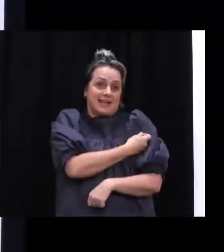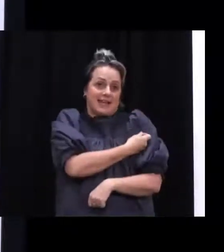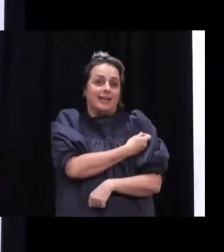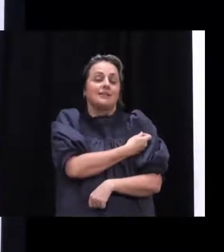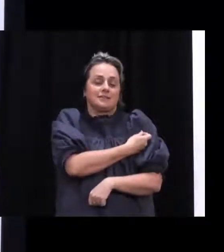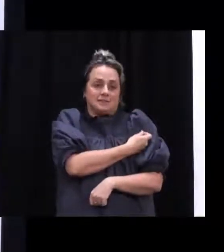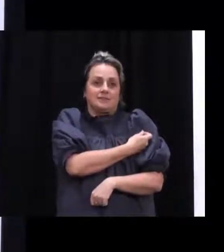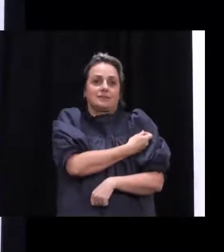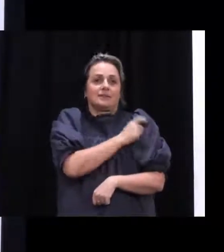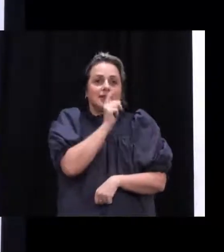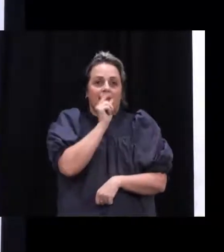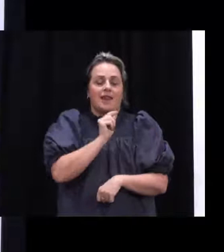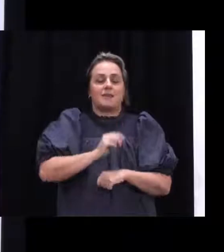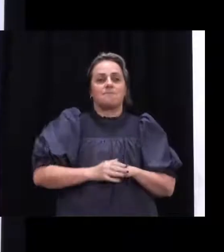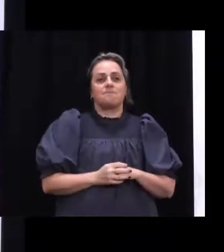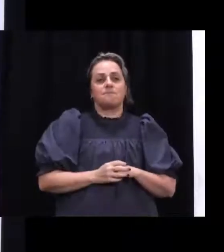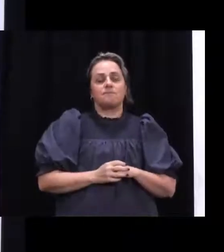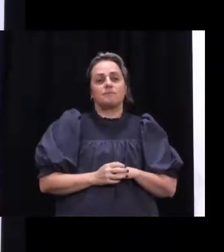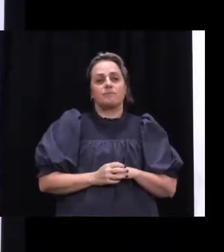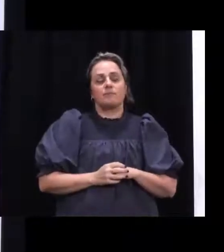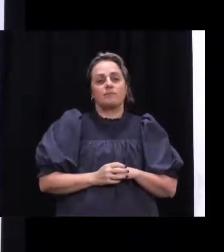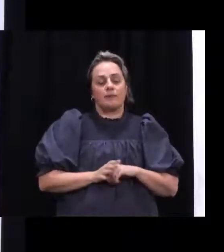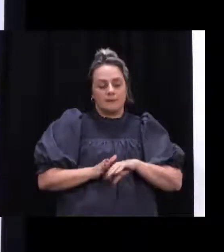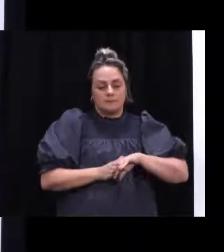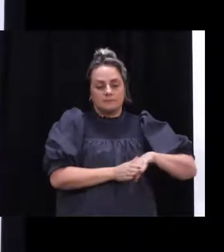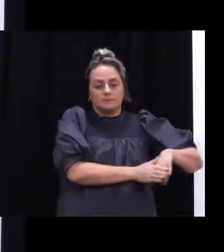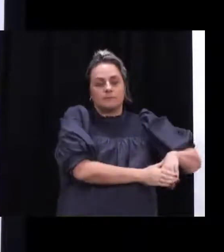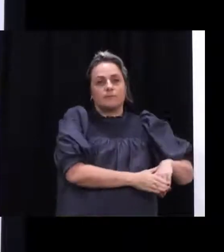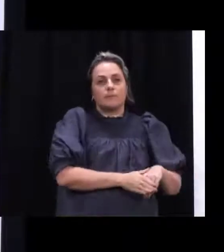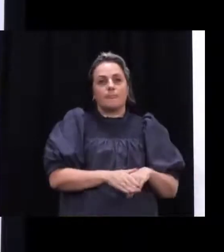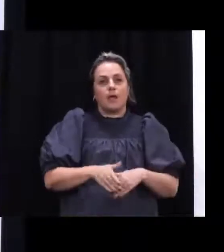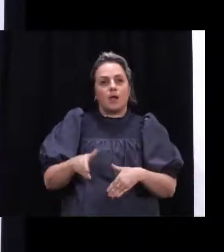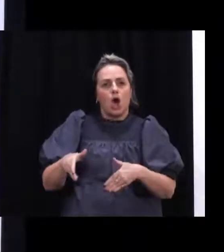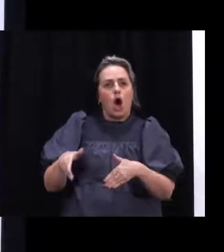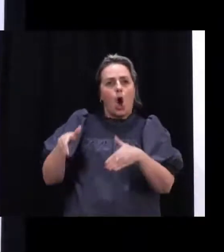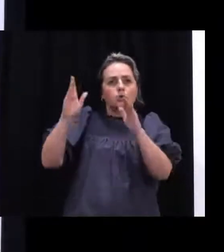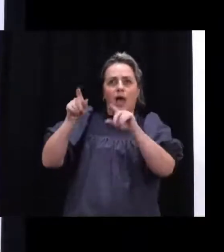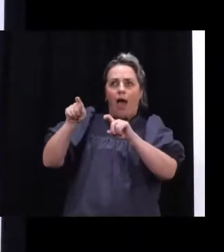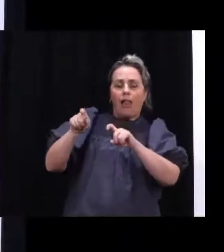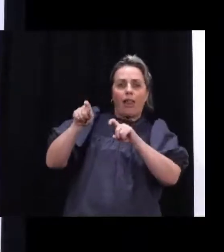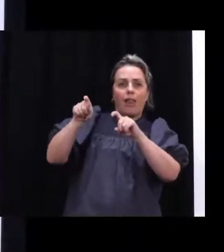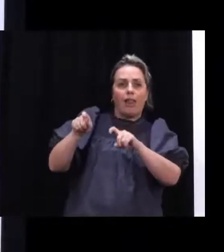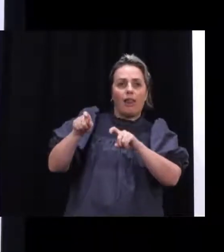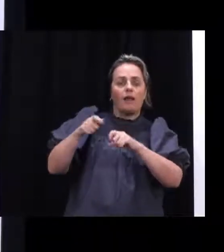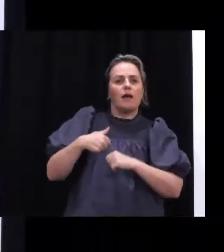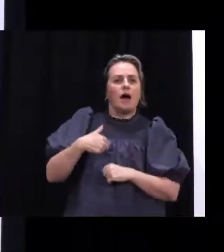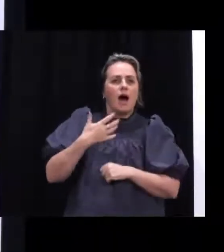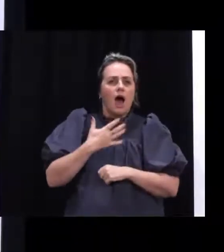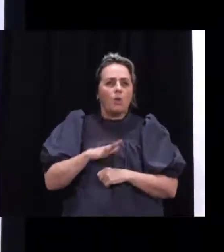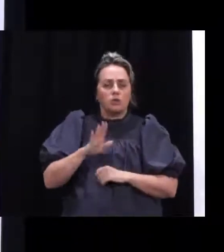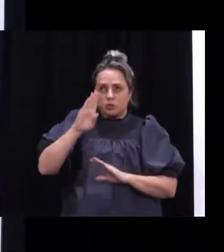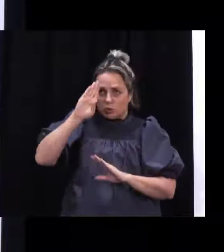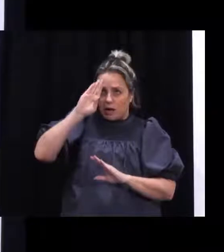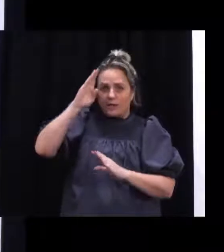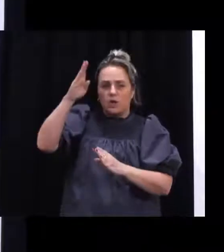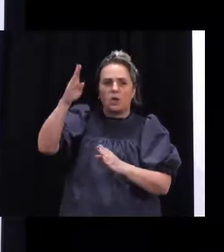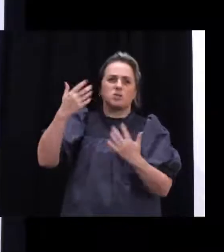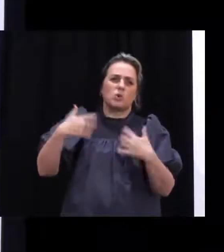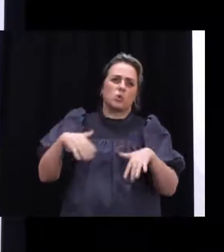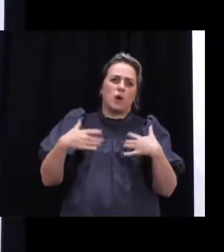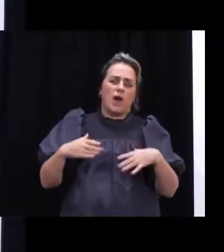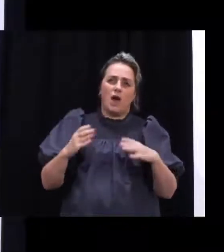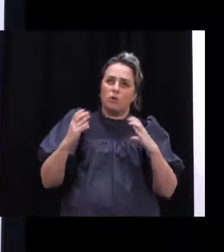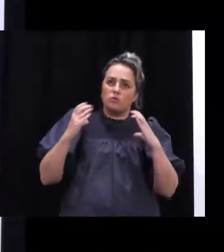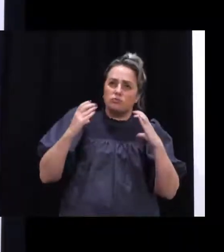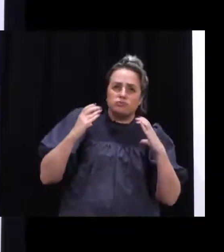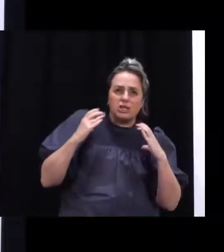29 26. A few words on managed isolation. I do want to acknowledge that the pressure that our